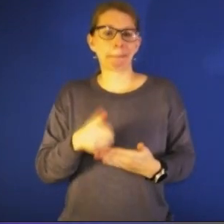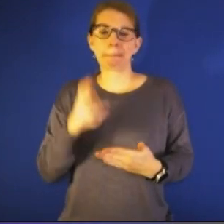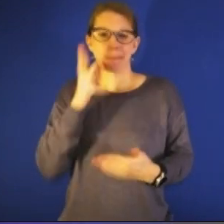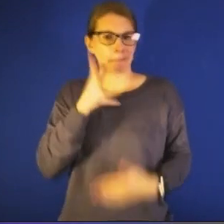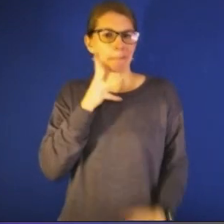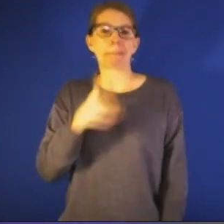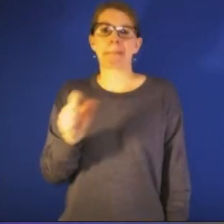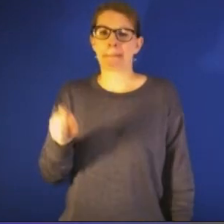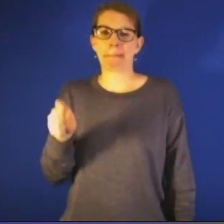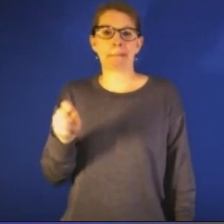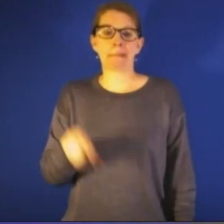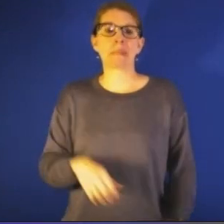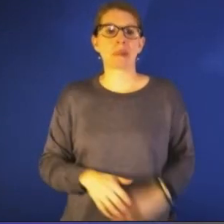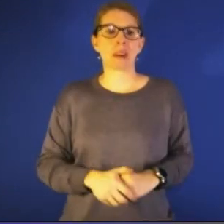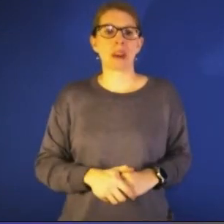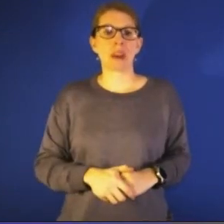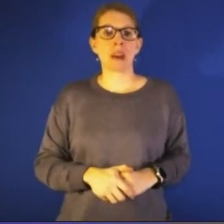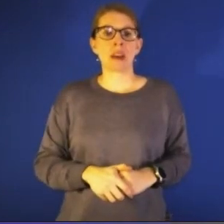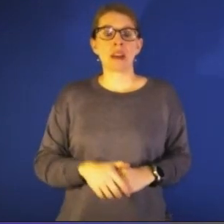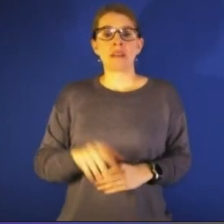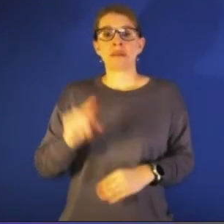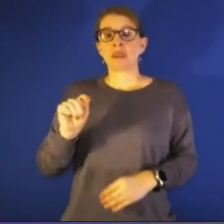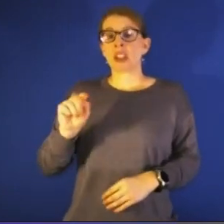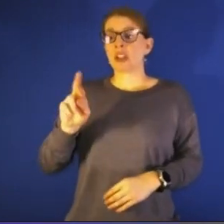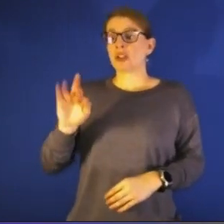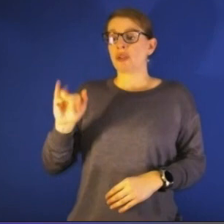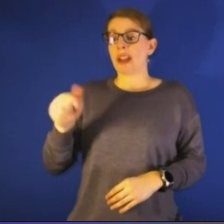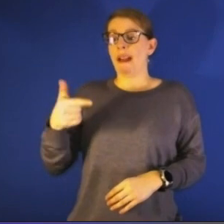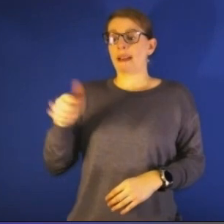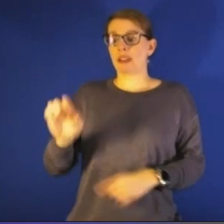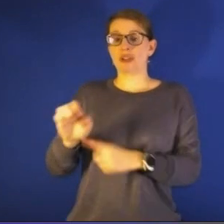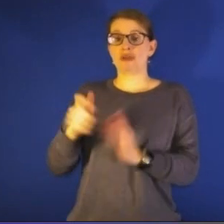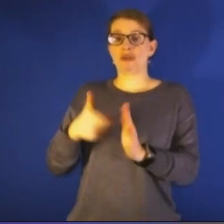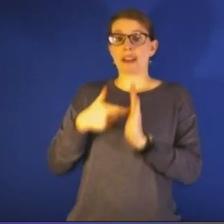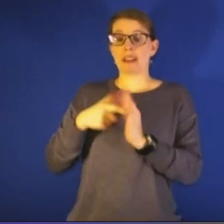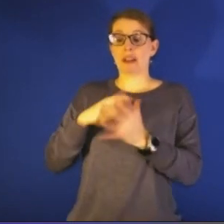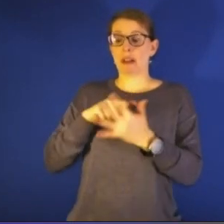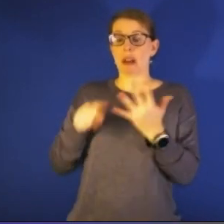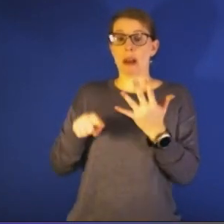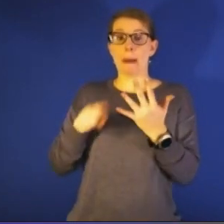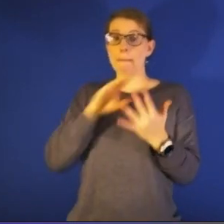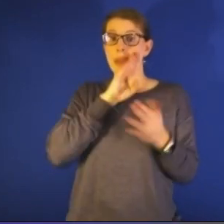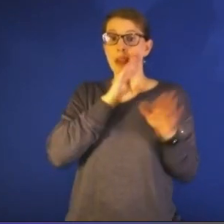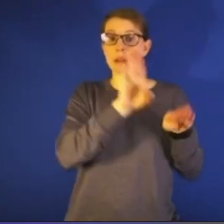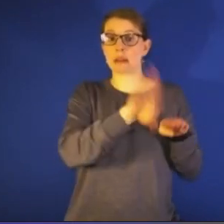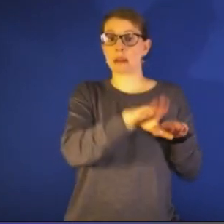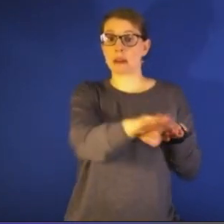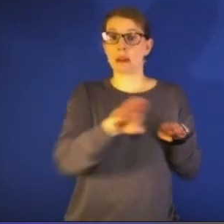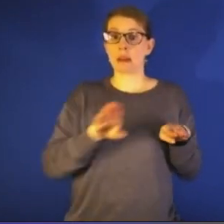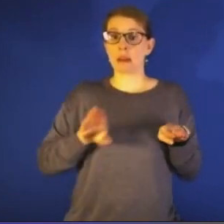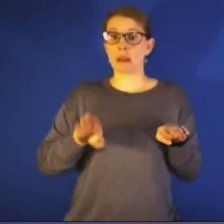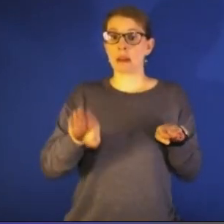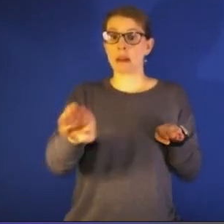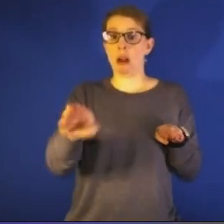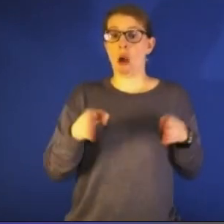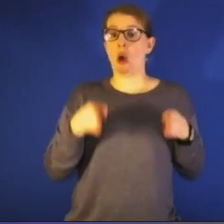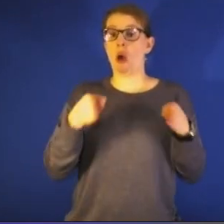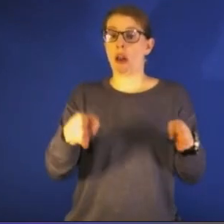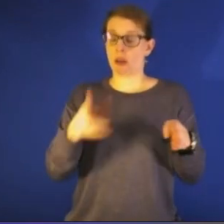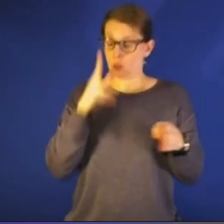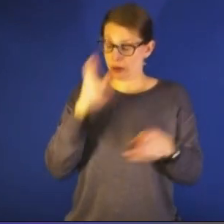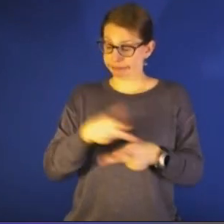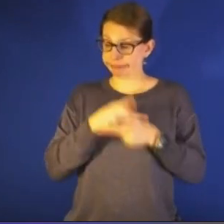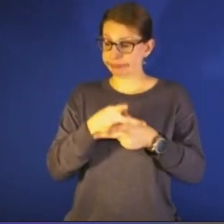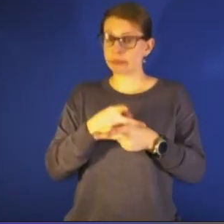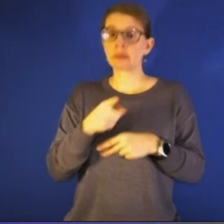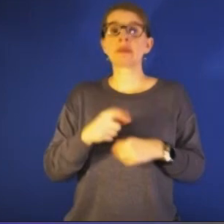We can apply triage criteria, and we may have folks in beds in the hallways, but we will find a way to get you taken care of. And the more serious it is, the more seriously you